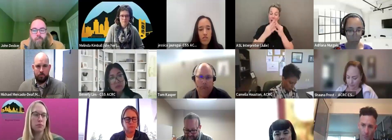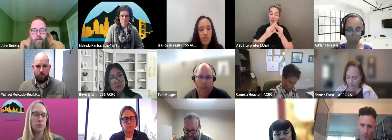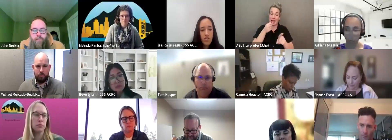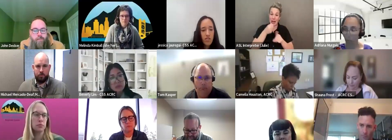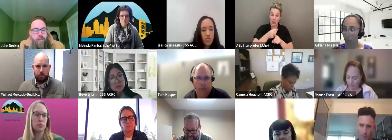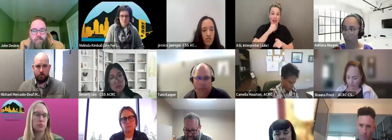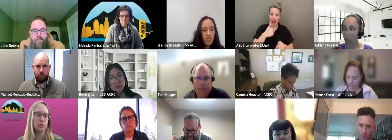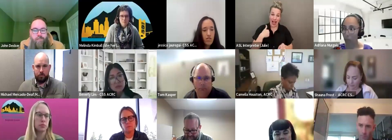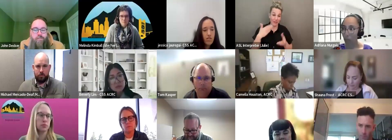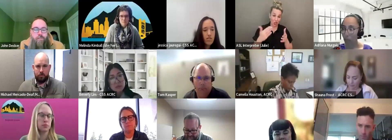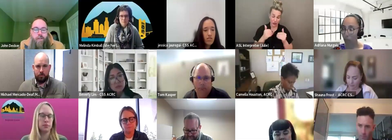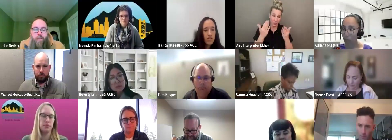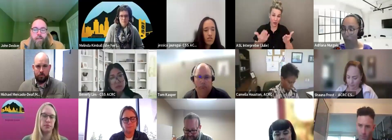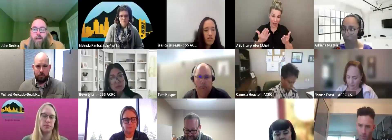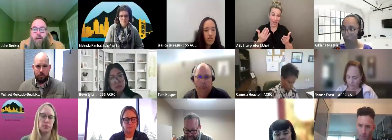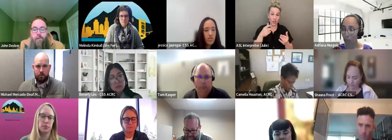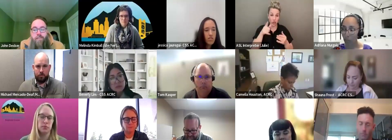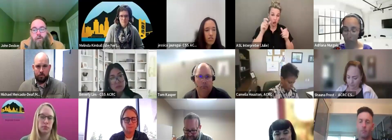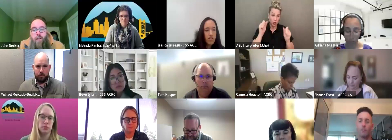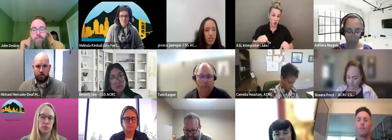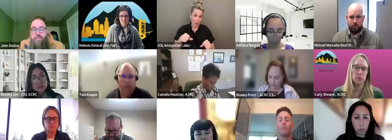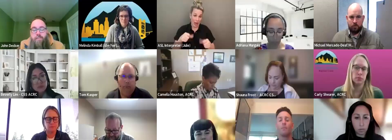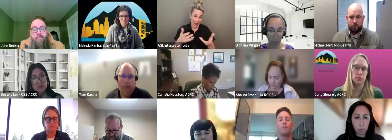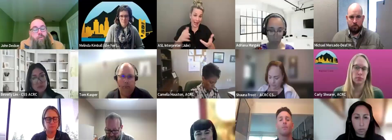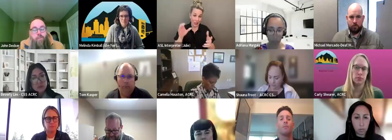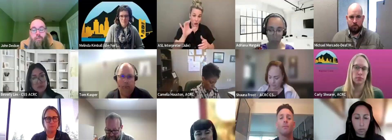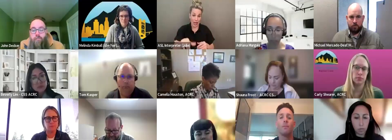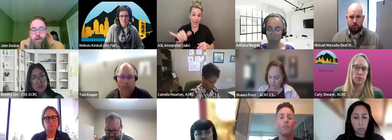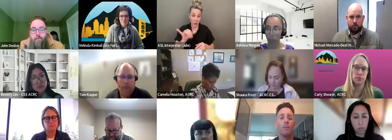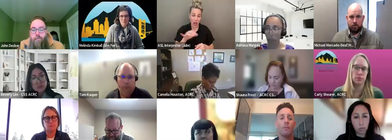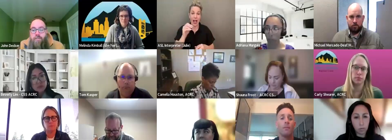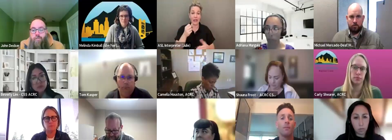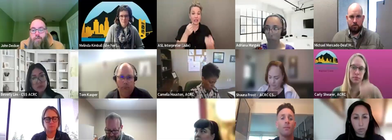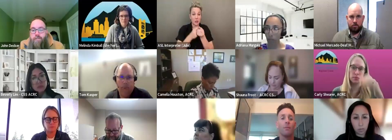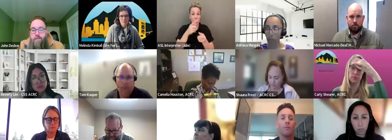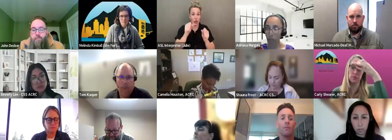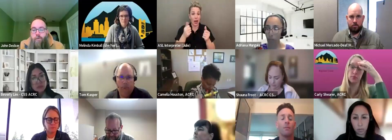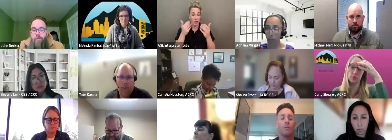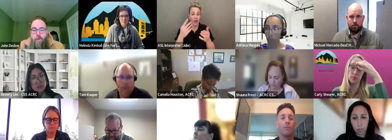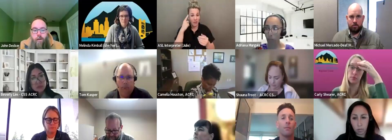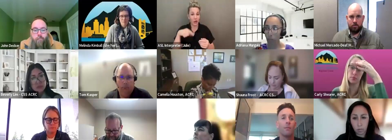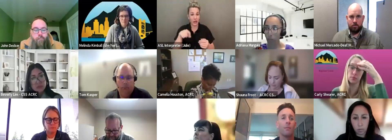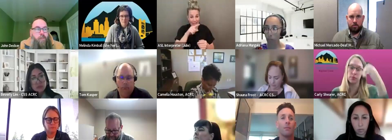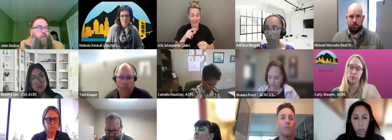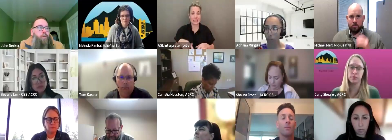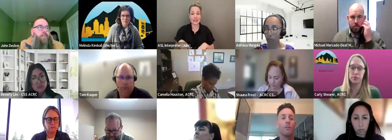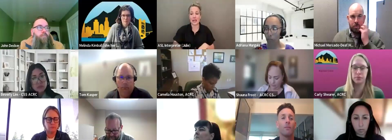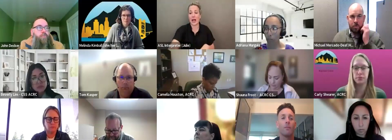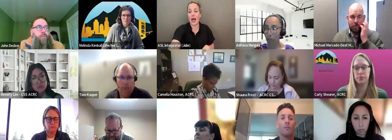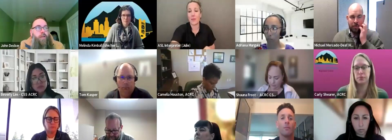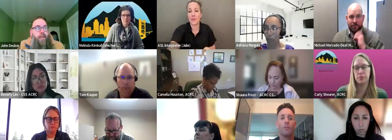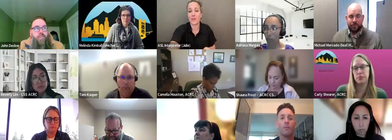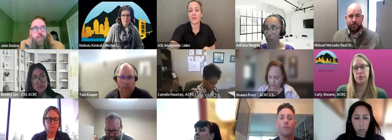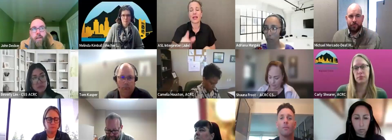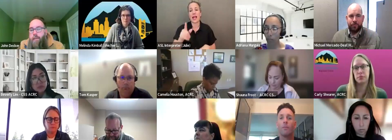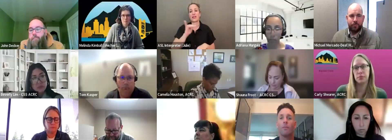having service providers. You guys can certainly do it as well. And so the support that you can provide for these stories to come forth because